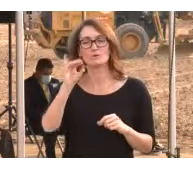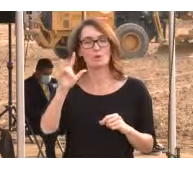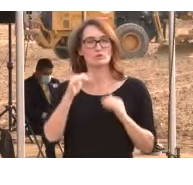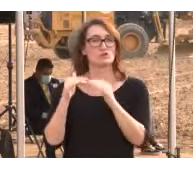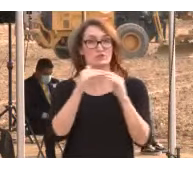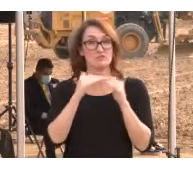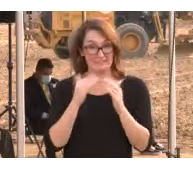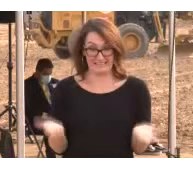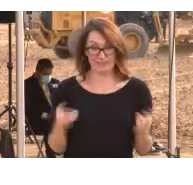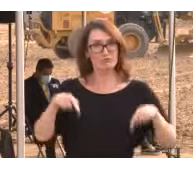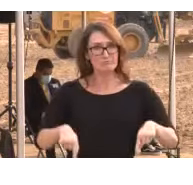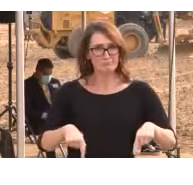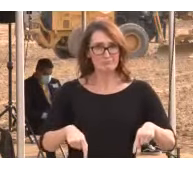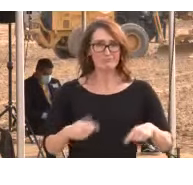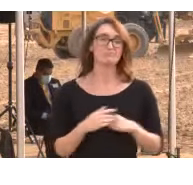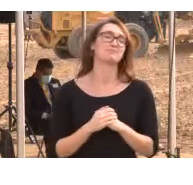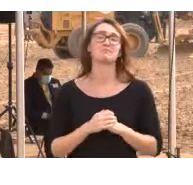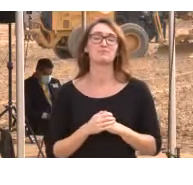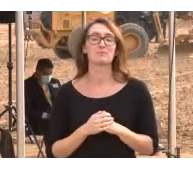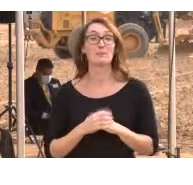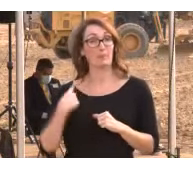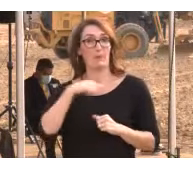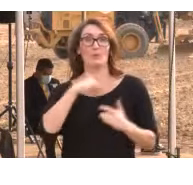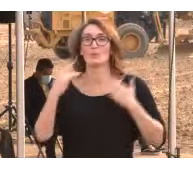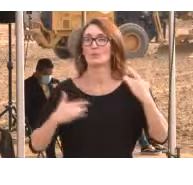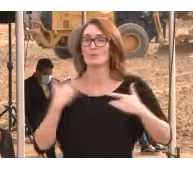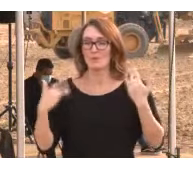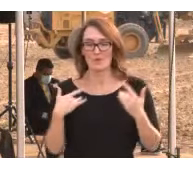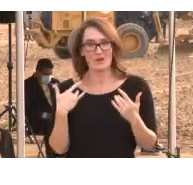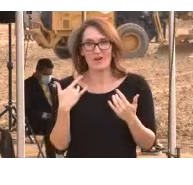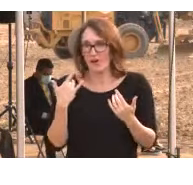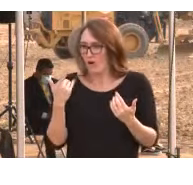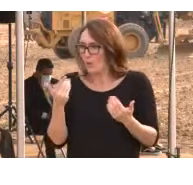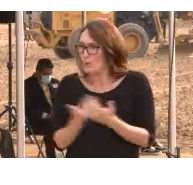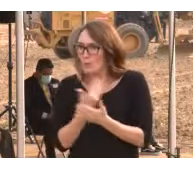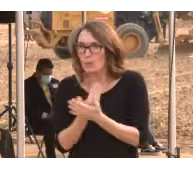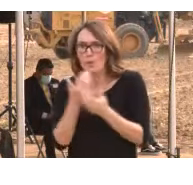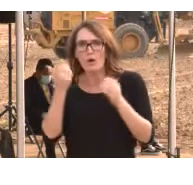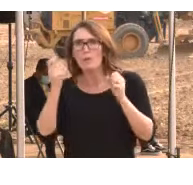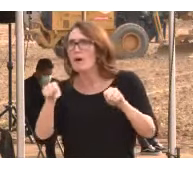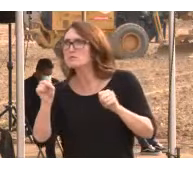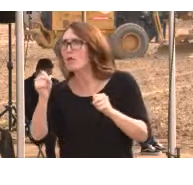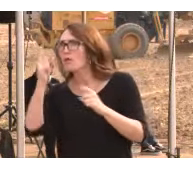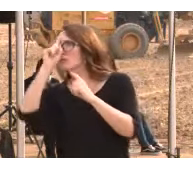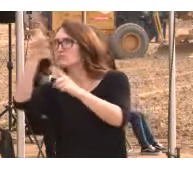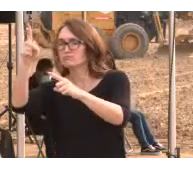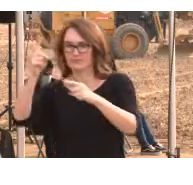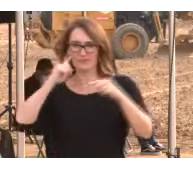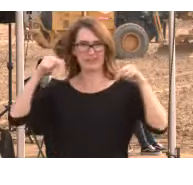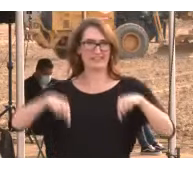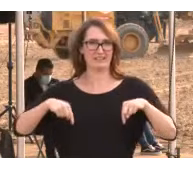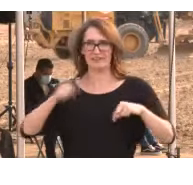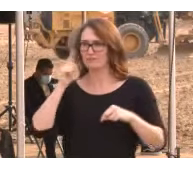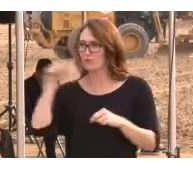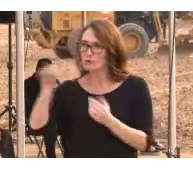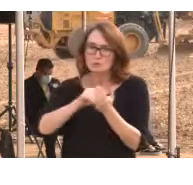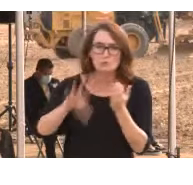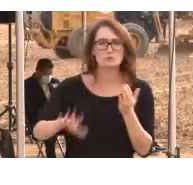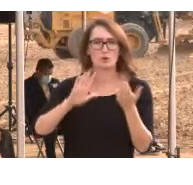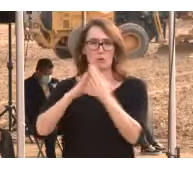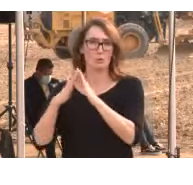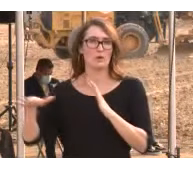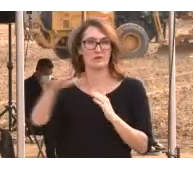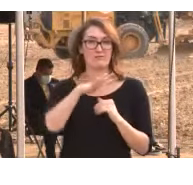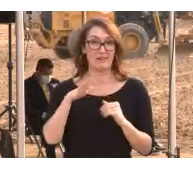here. We are so excited about the possibilities of this new campus that offers our students and our community. I have to